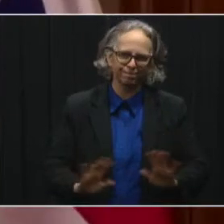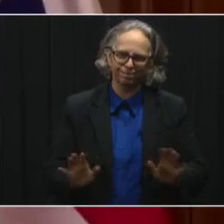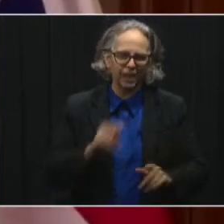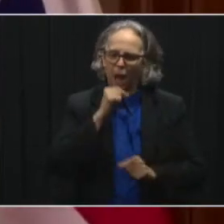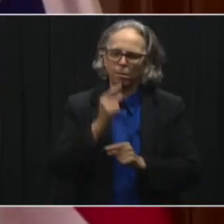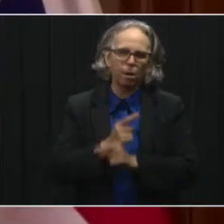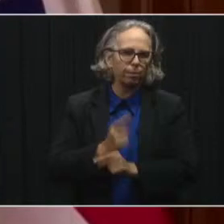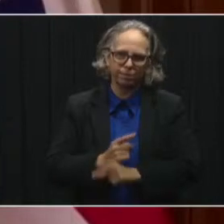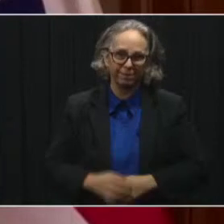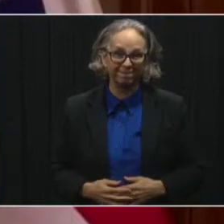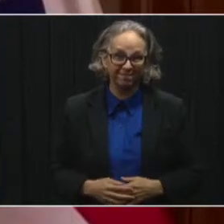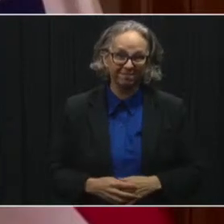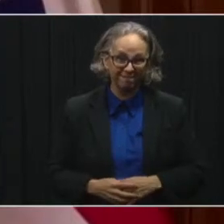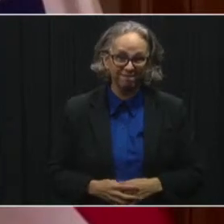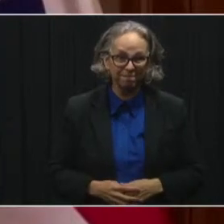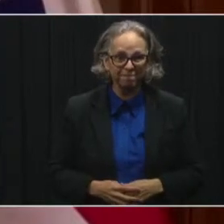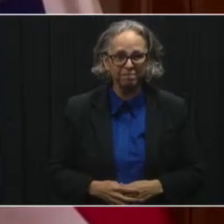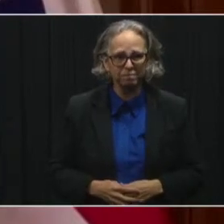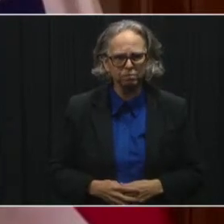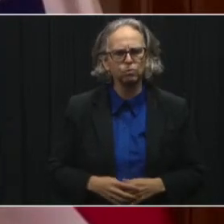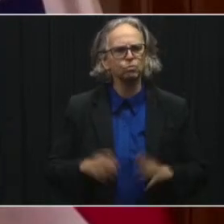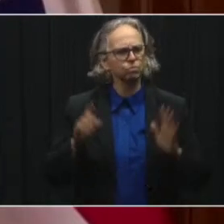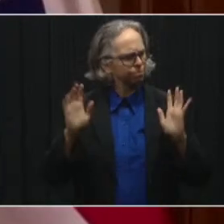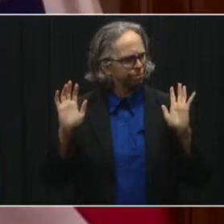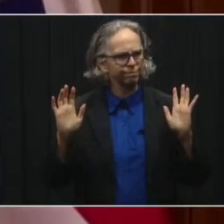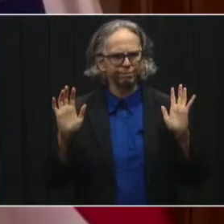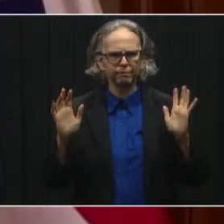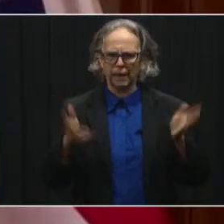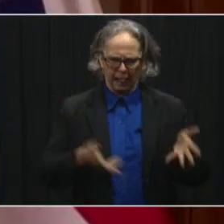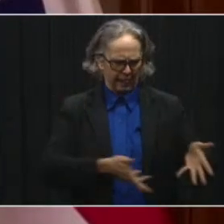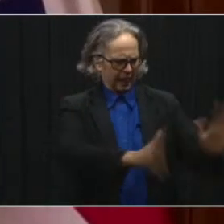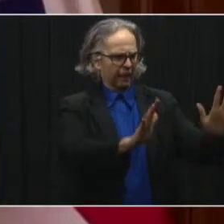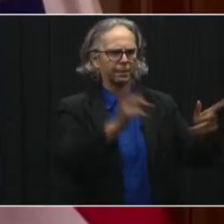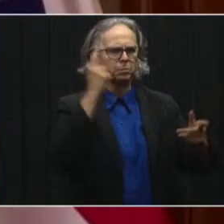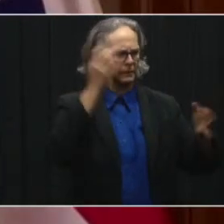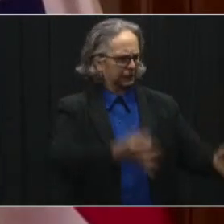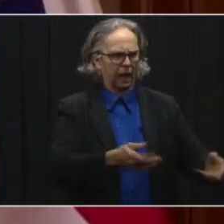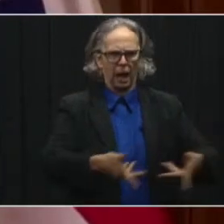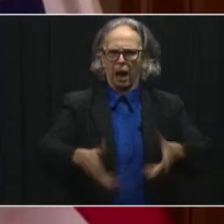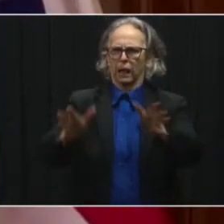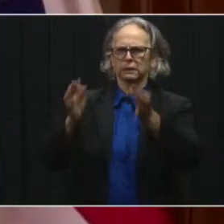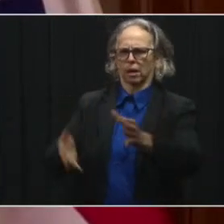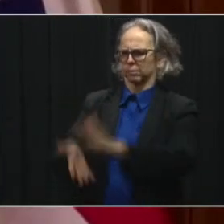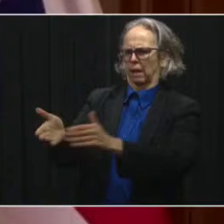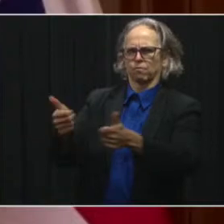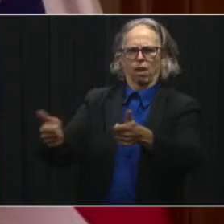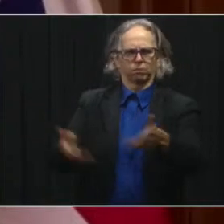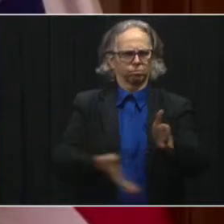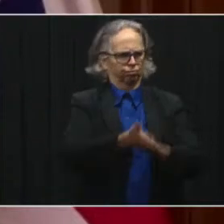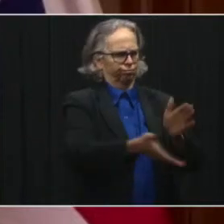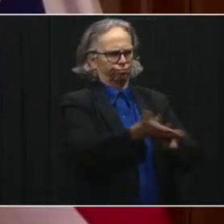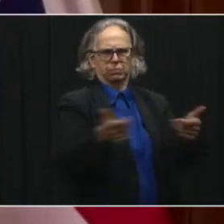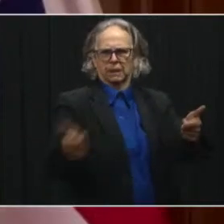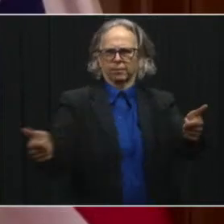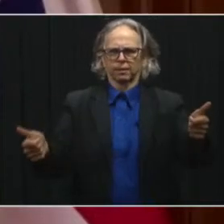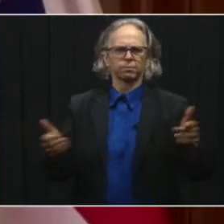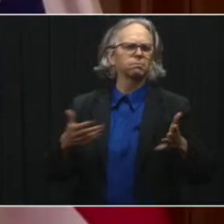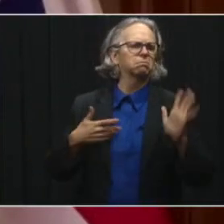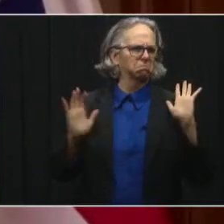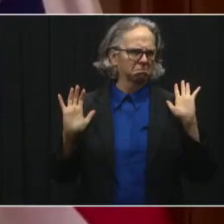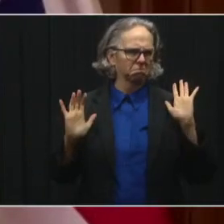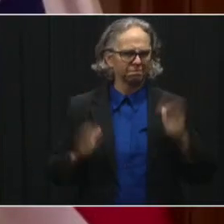know, we should not be interfering with what they're doing and telling them they can't vaccinate. They can't require people to be vaccinated.